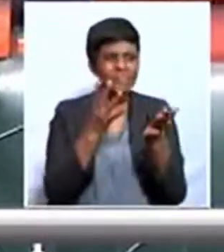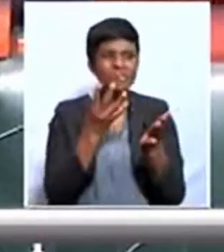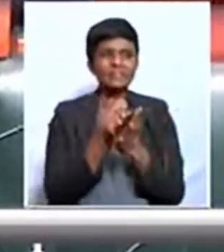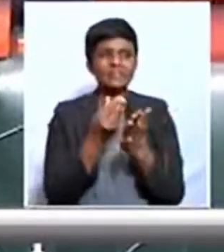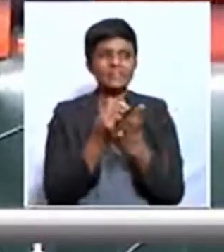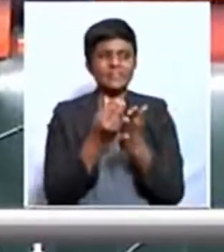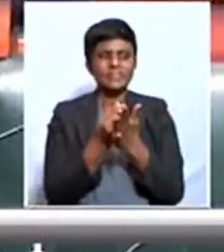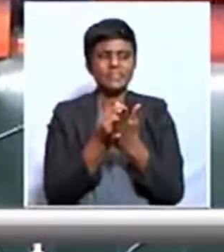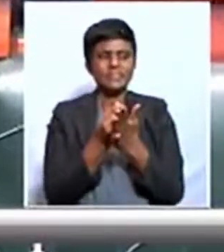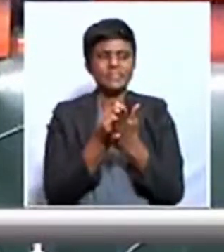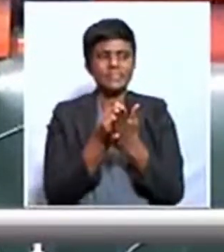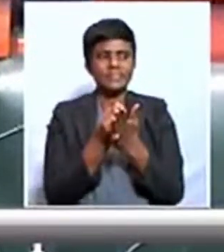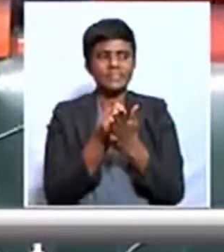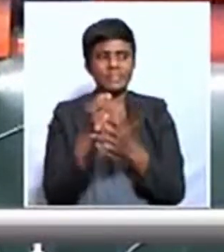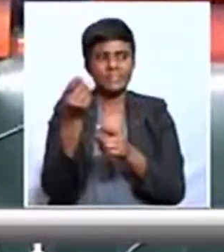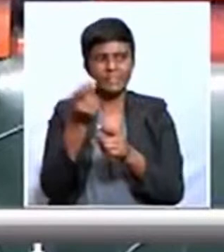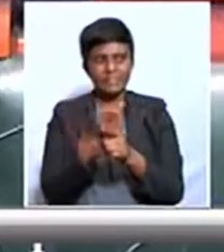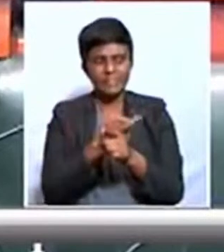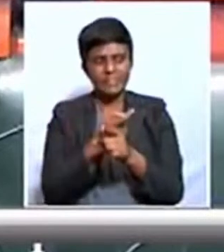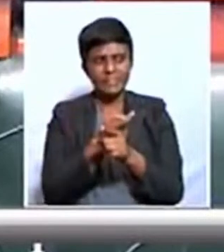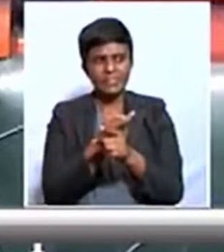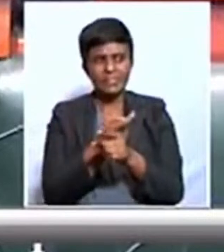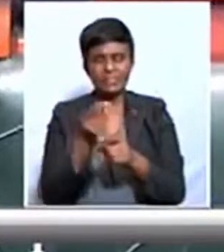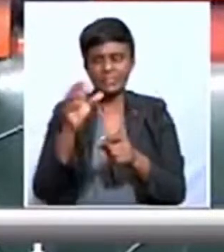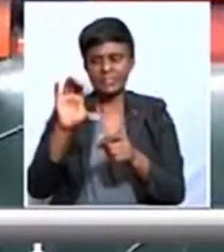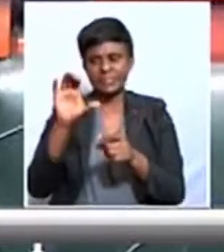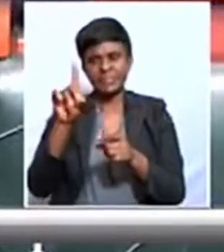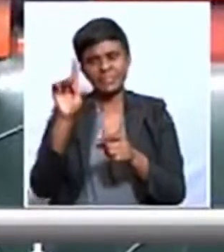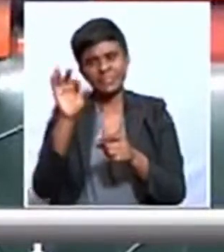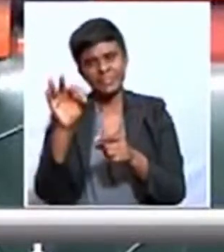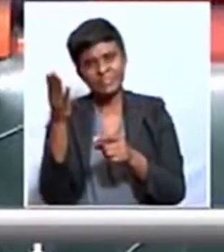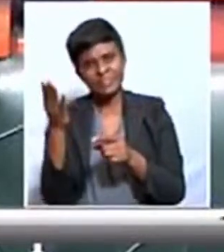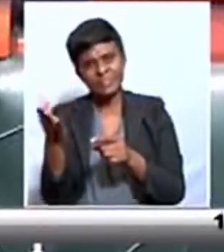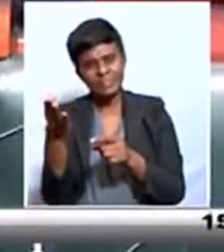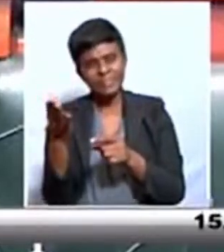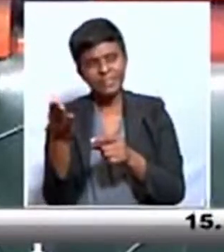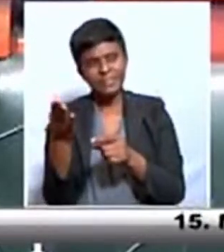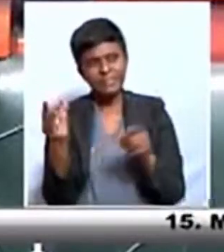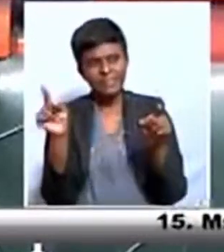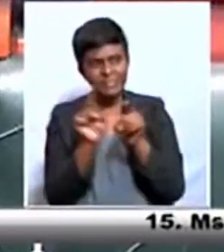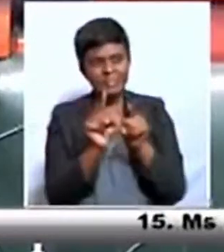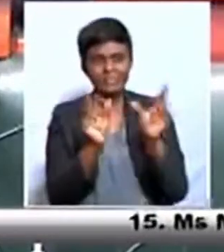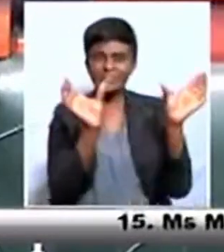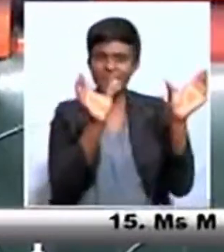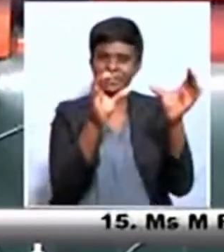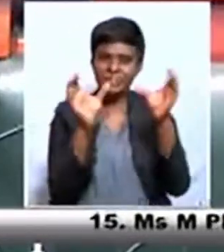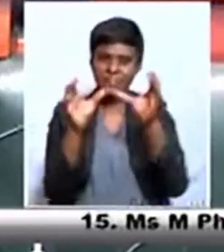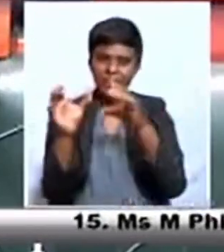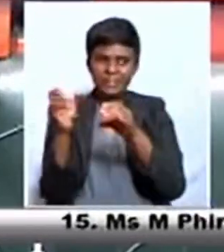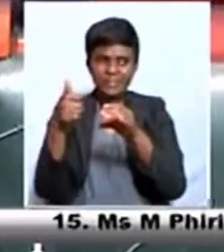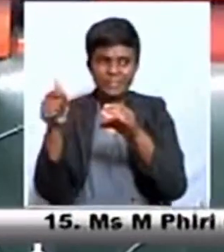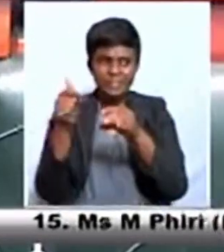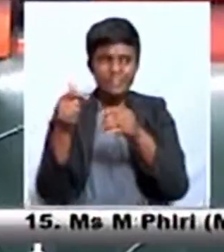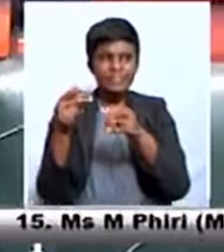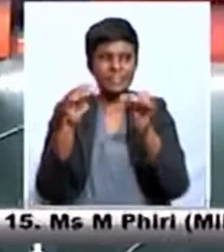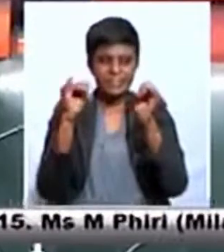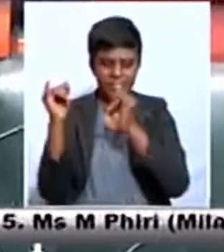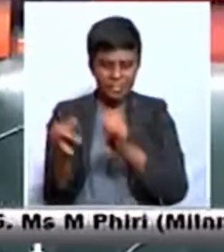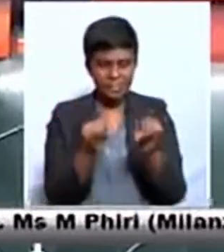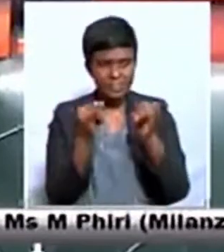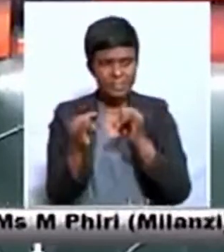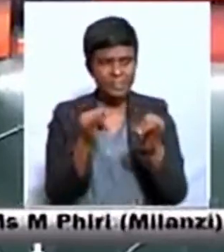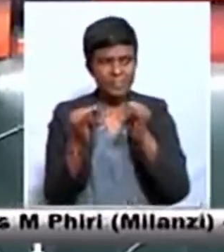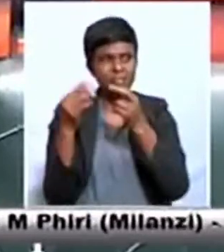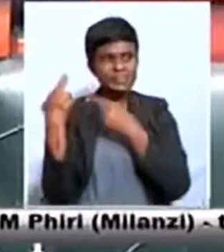is coming from CDF and the council is implementing